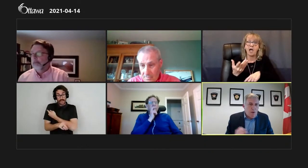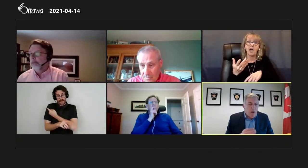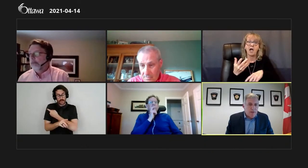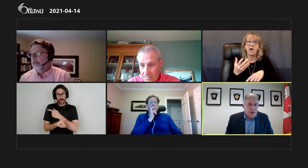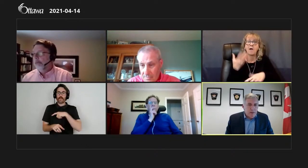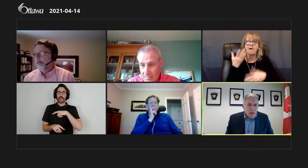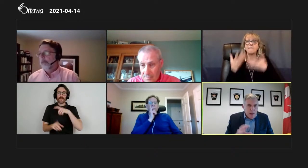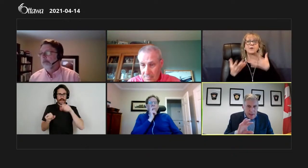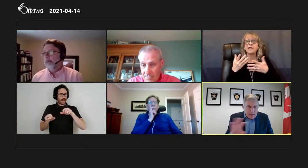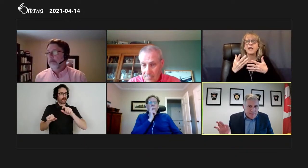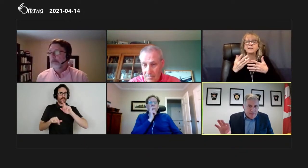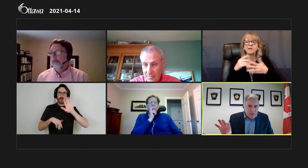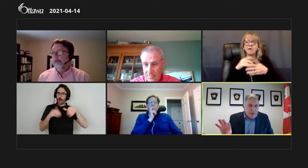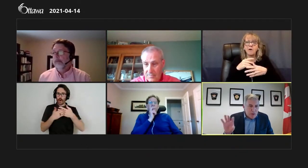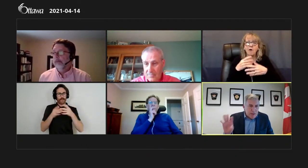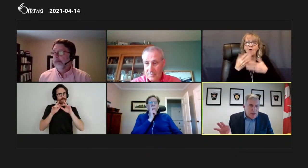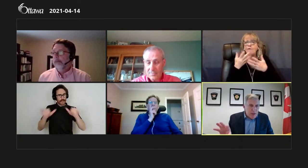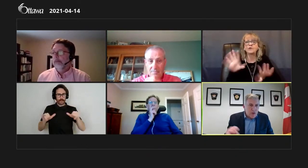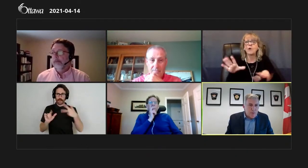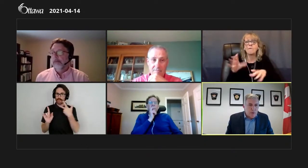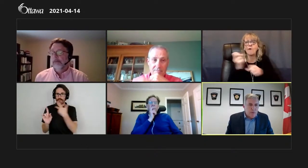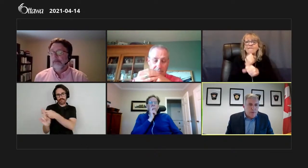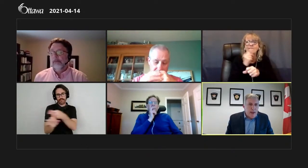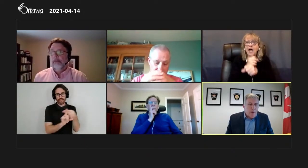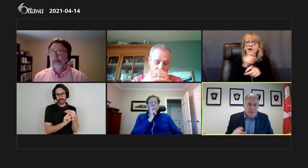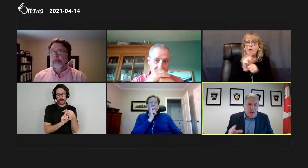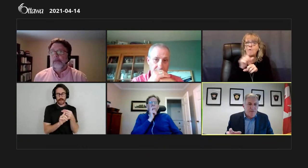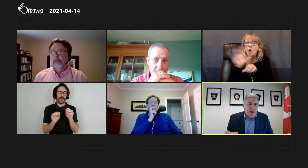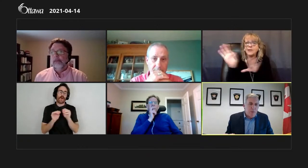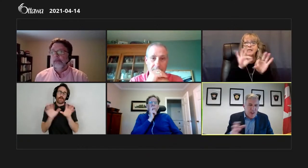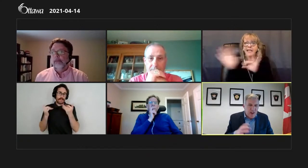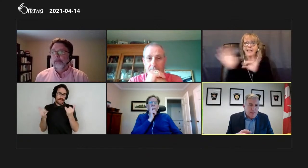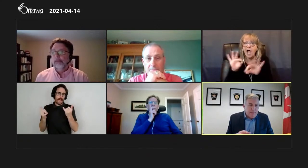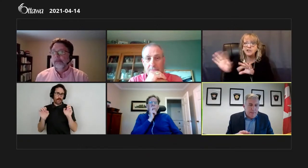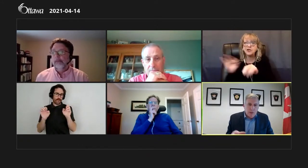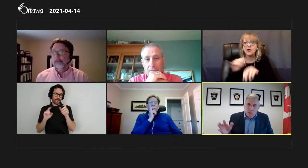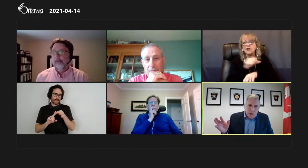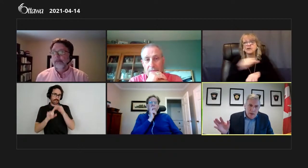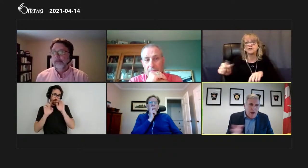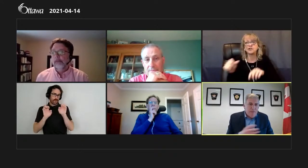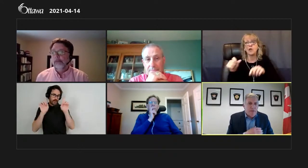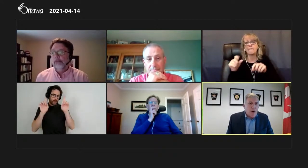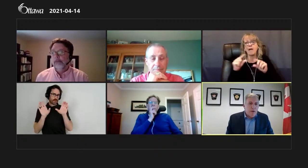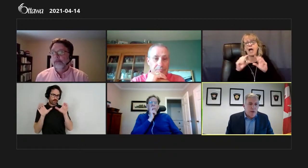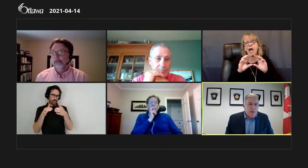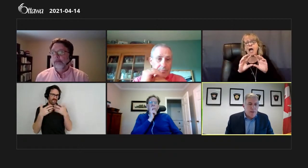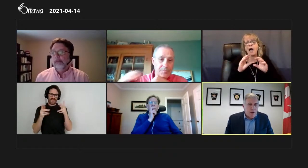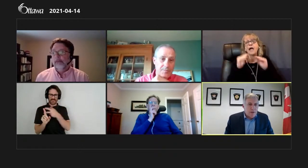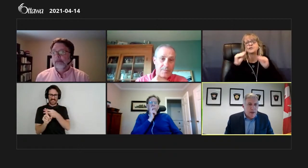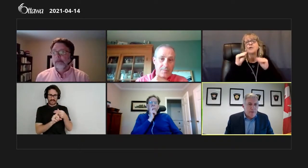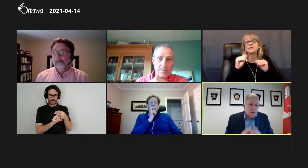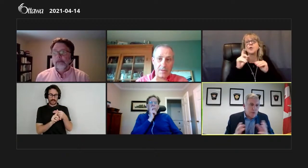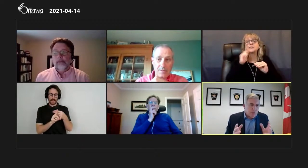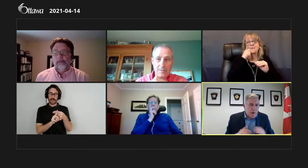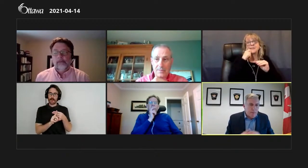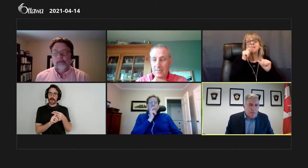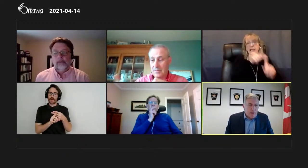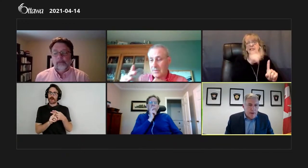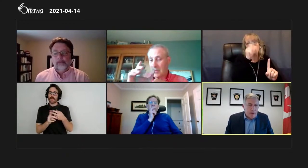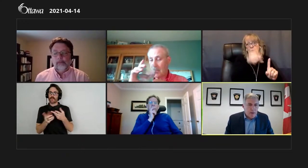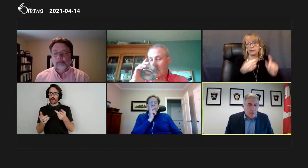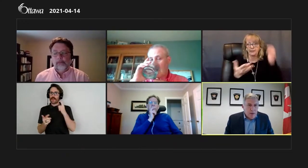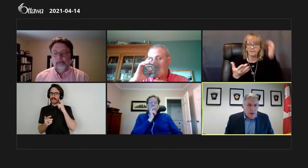them all done, except for the special education group they're doing now. And then after that, when we get into that next group, I think they're all going to be done all together. So it'll probably